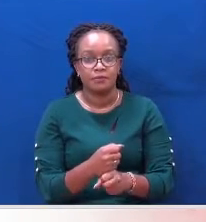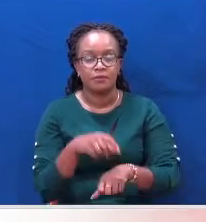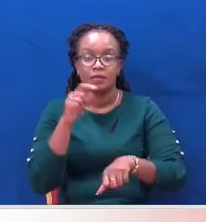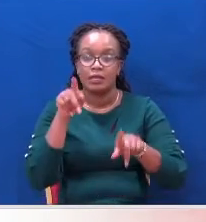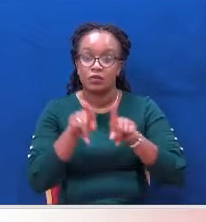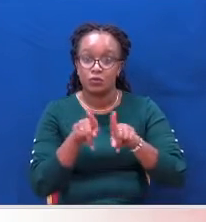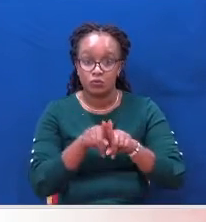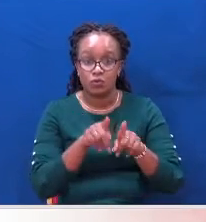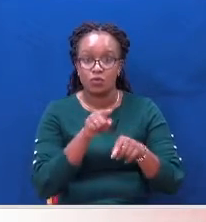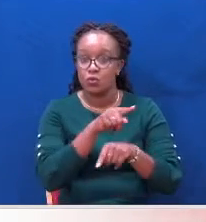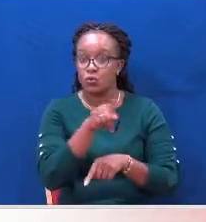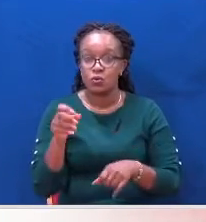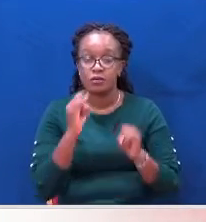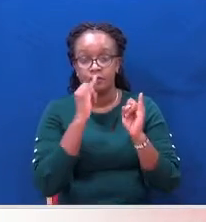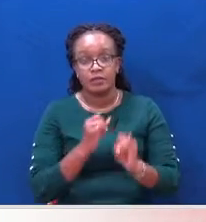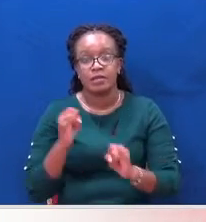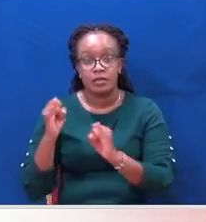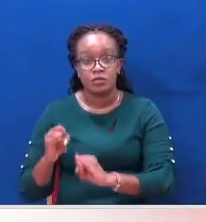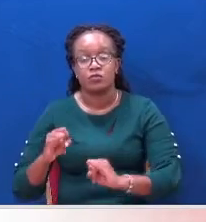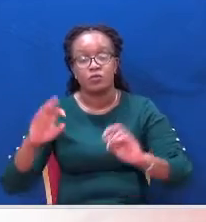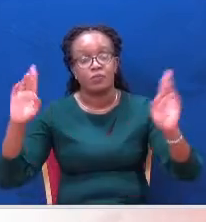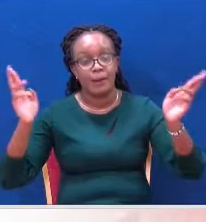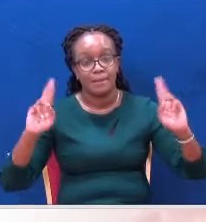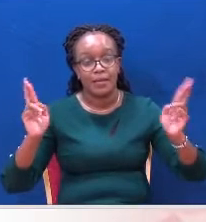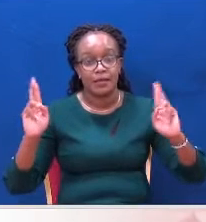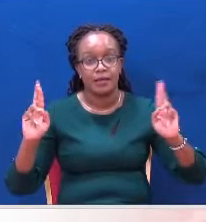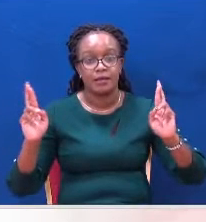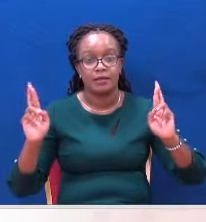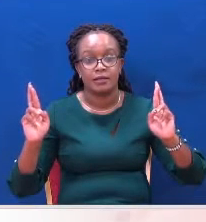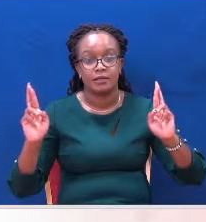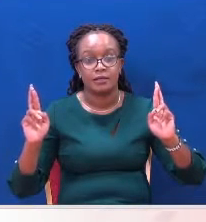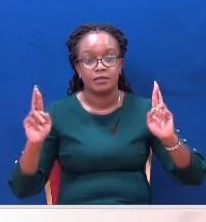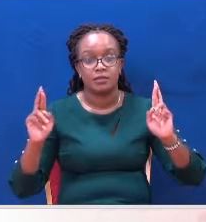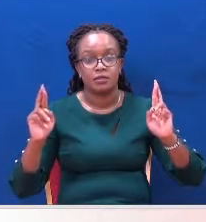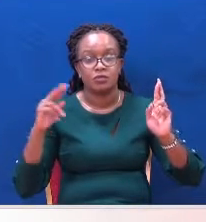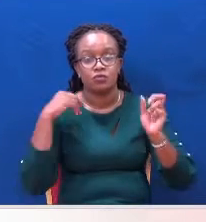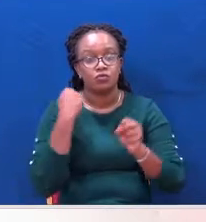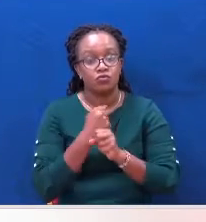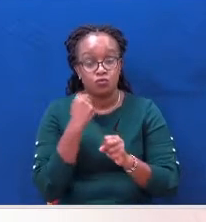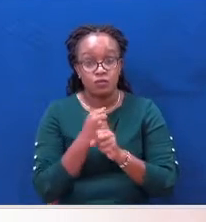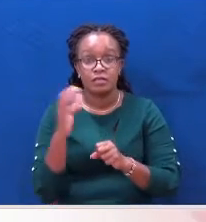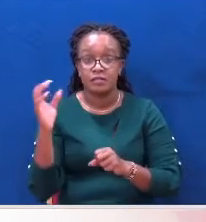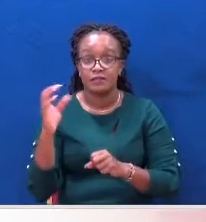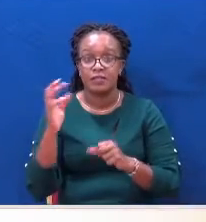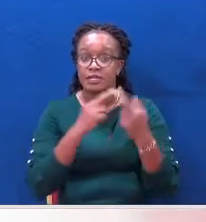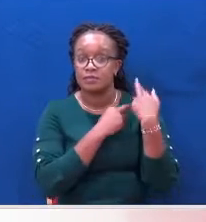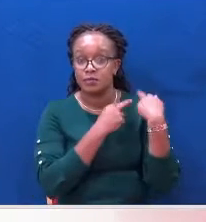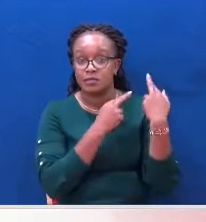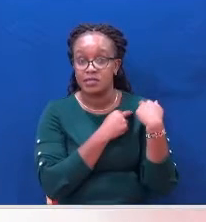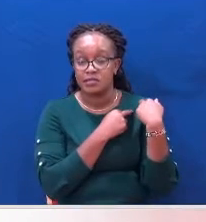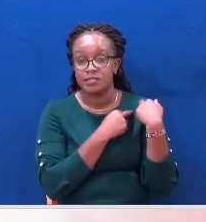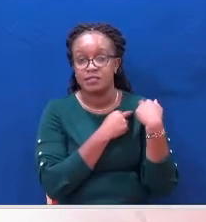individually and collectively prepare to undertake your civic responsibility of